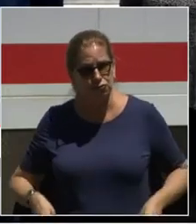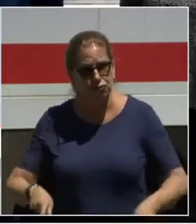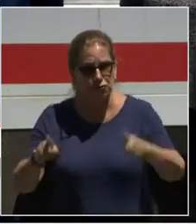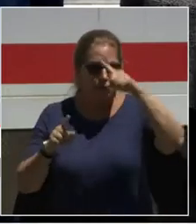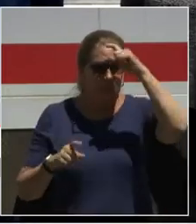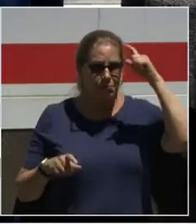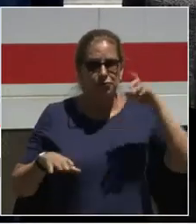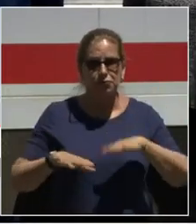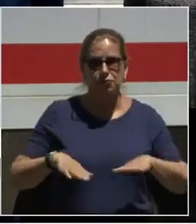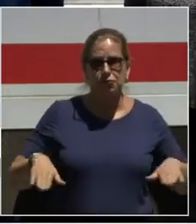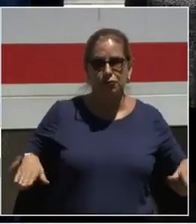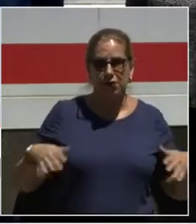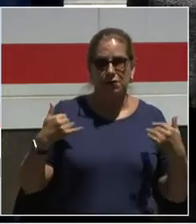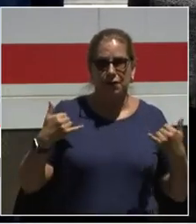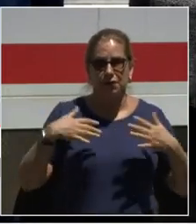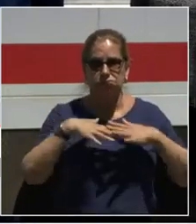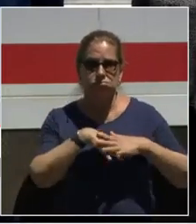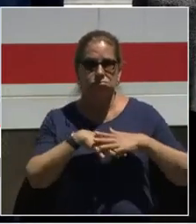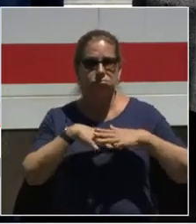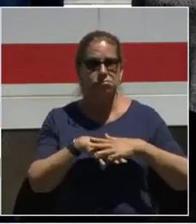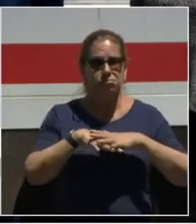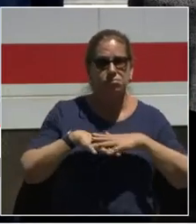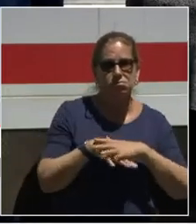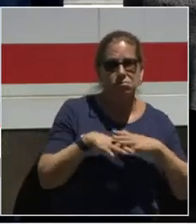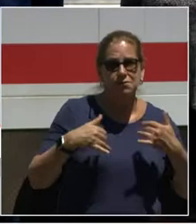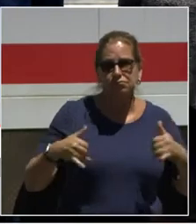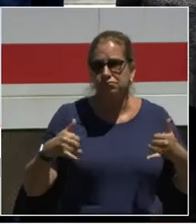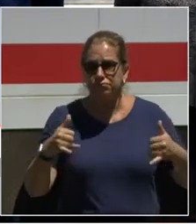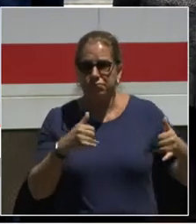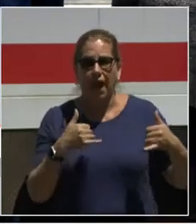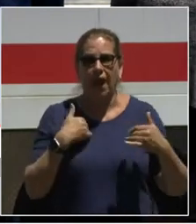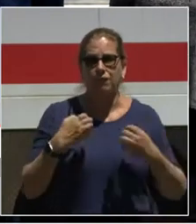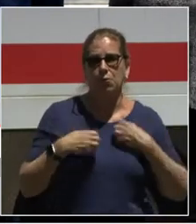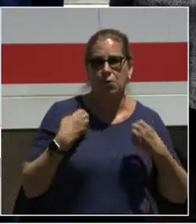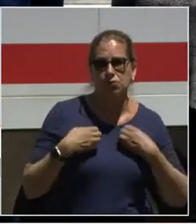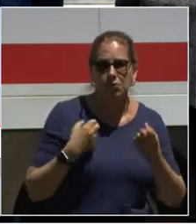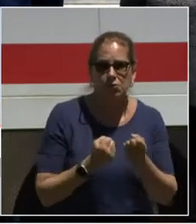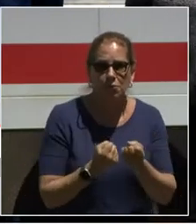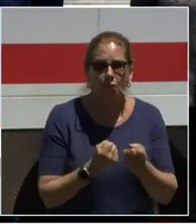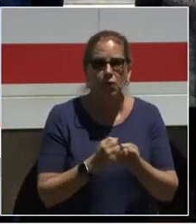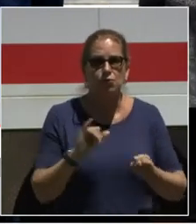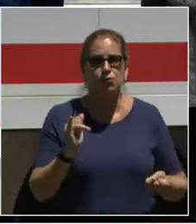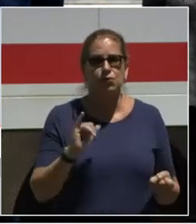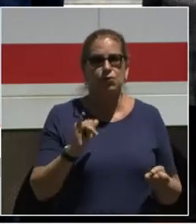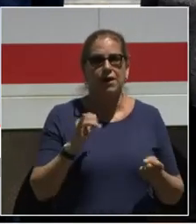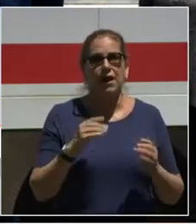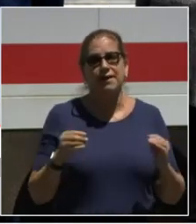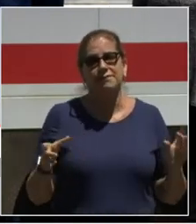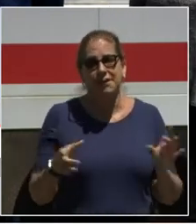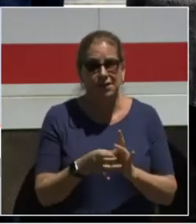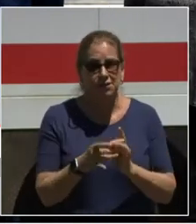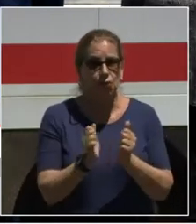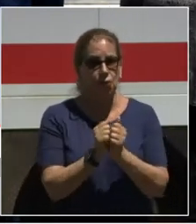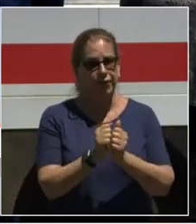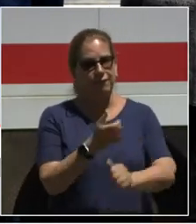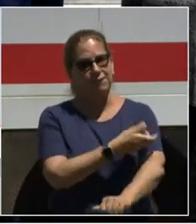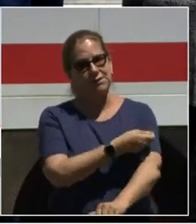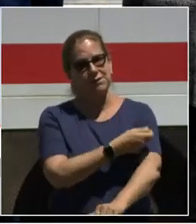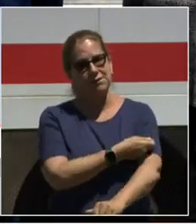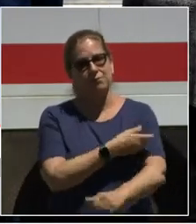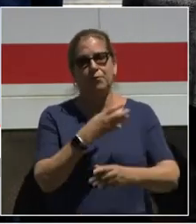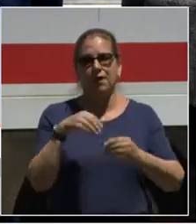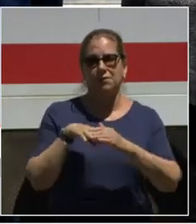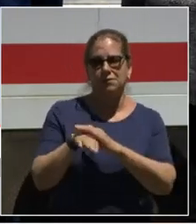emotional supports and are getting connected to vaccination. Your child being